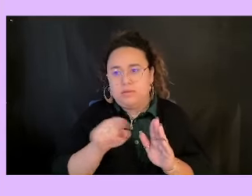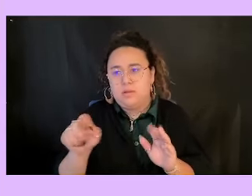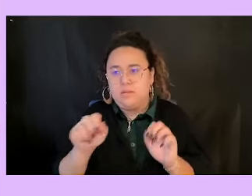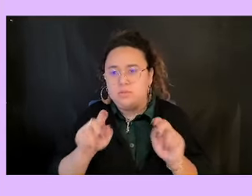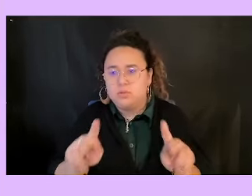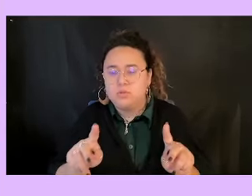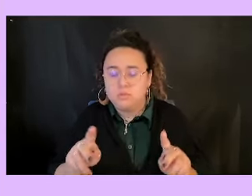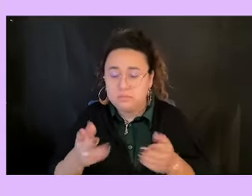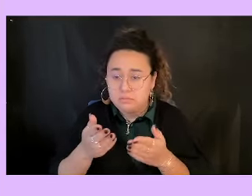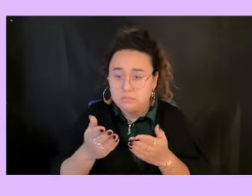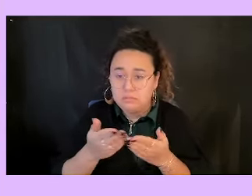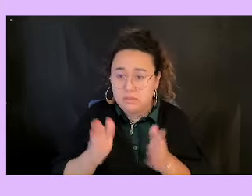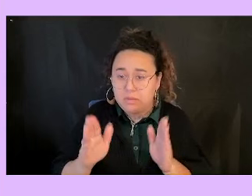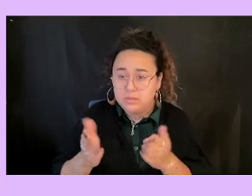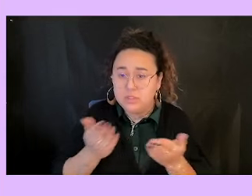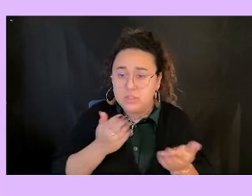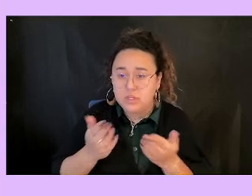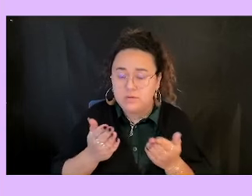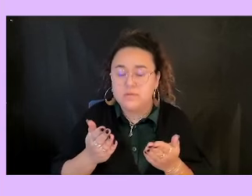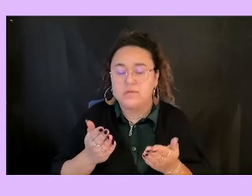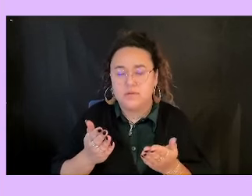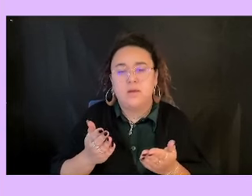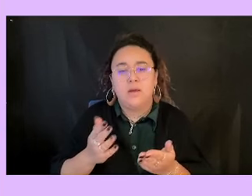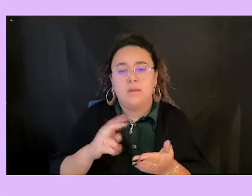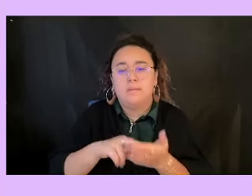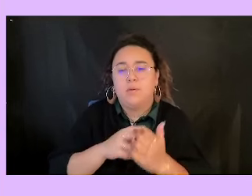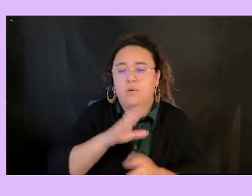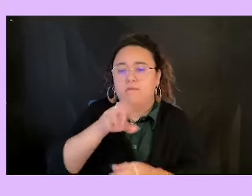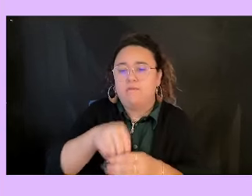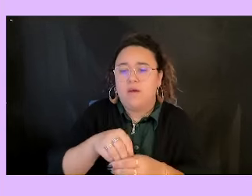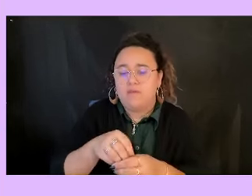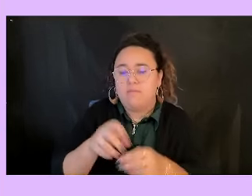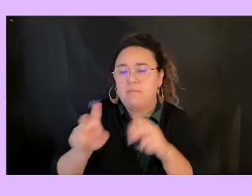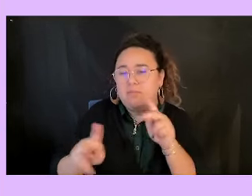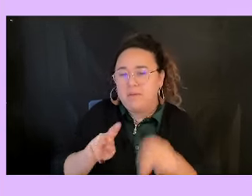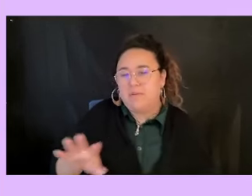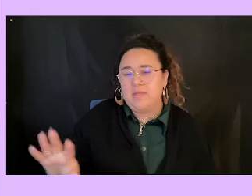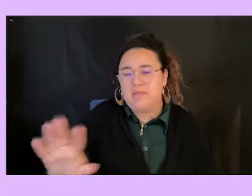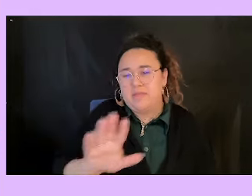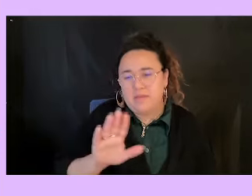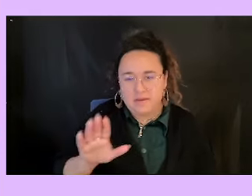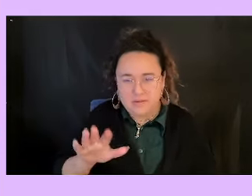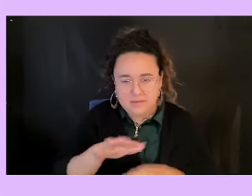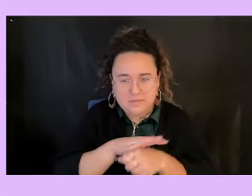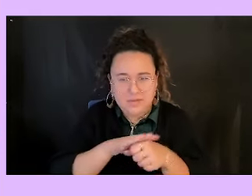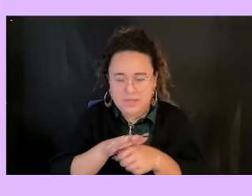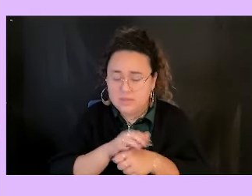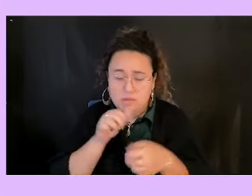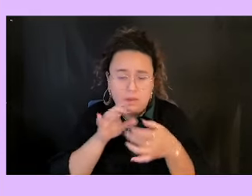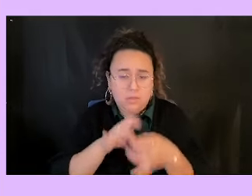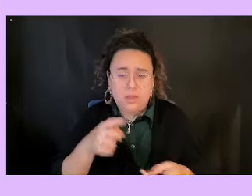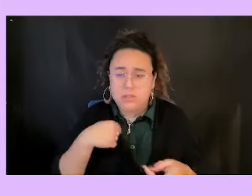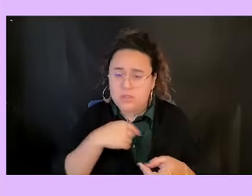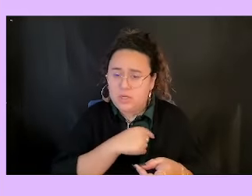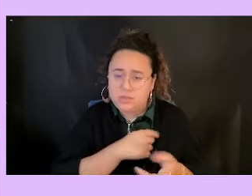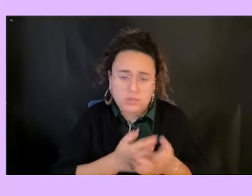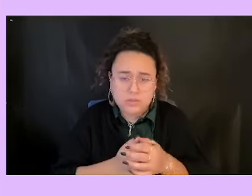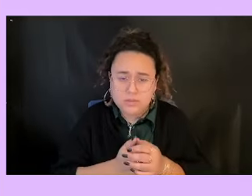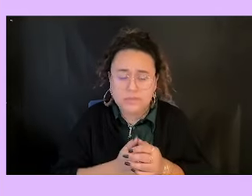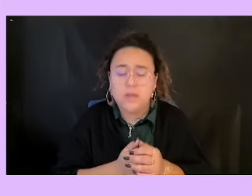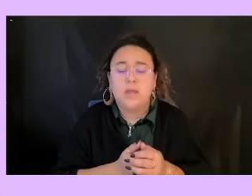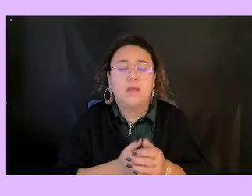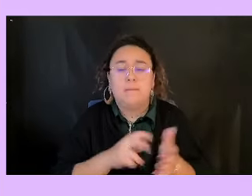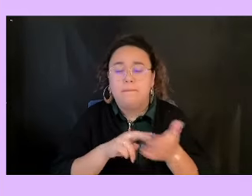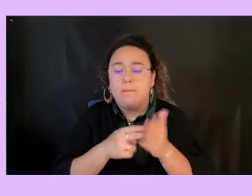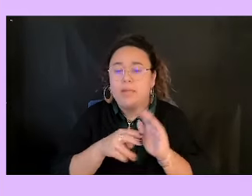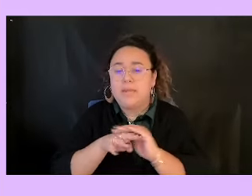would find ourselves in civic space, space that didn't belong to us, but belonged to the people. It meant that there'd be accessibility to